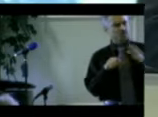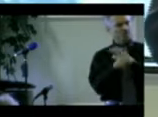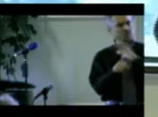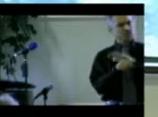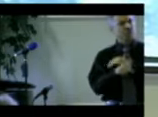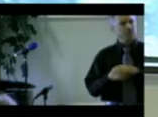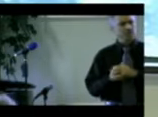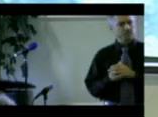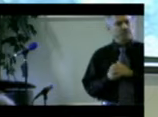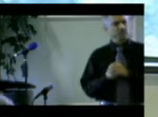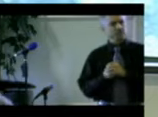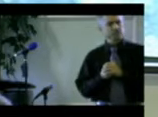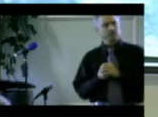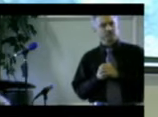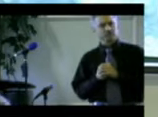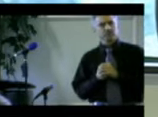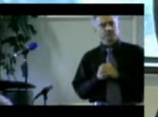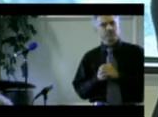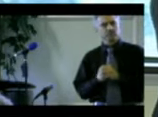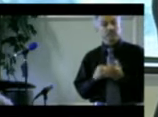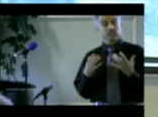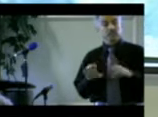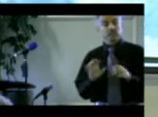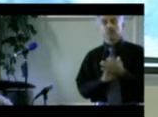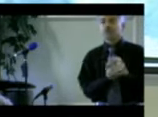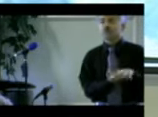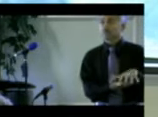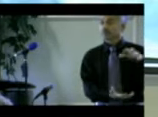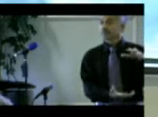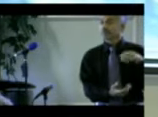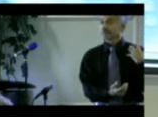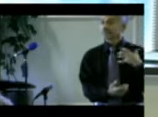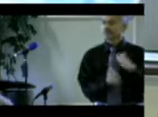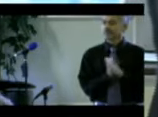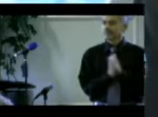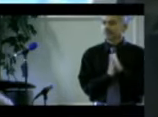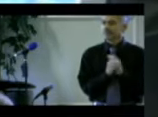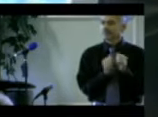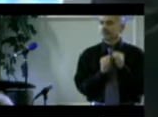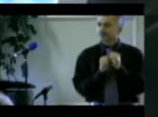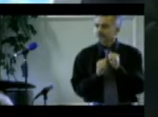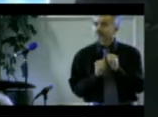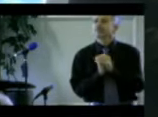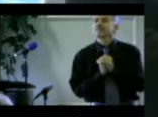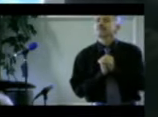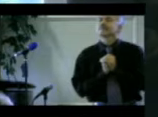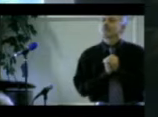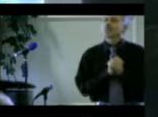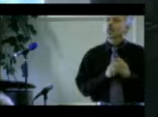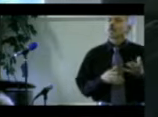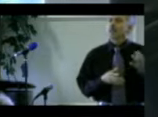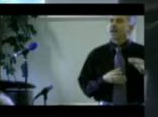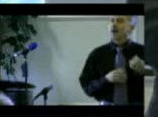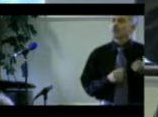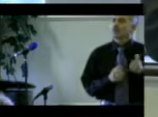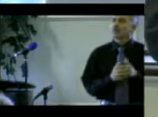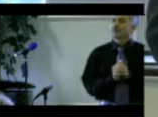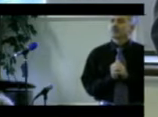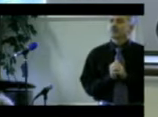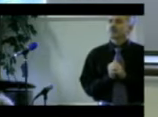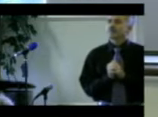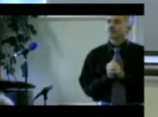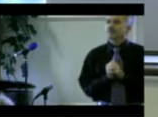thought. Here's my chance to make some money, a chance to build my own prosperity. And